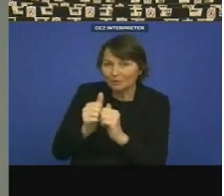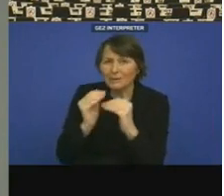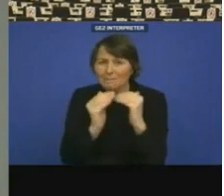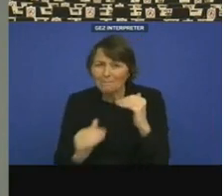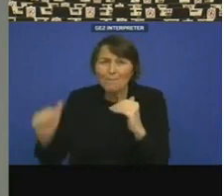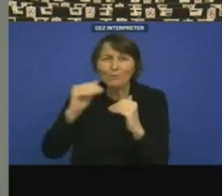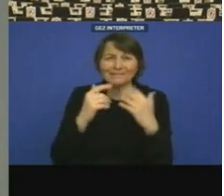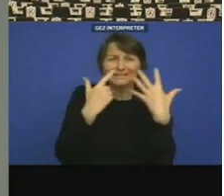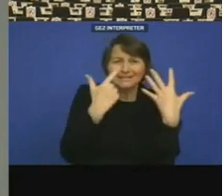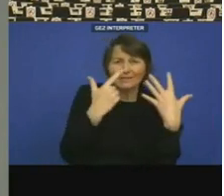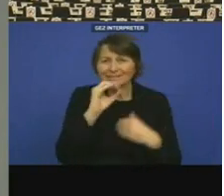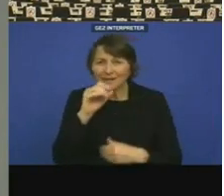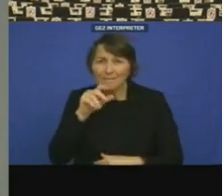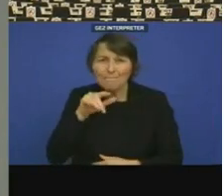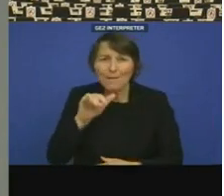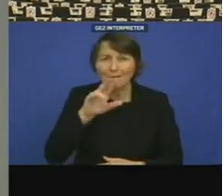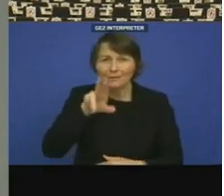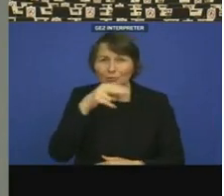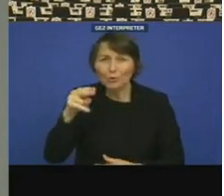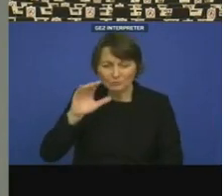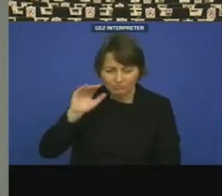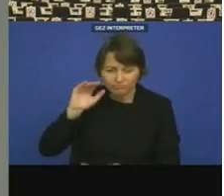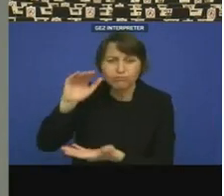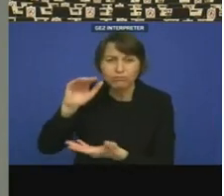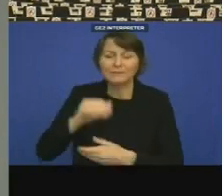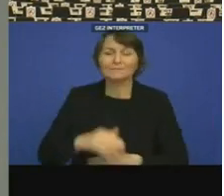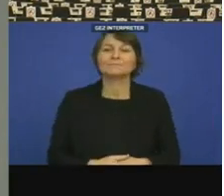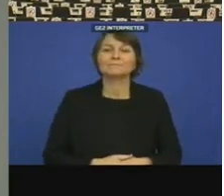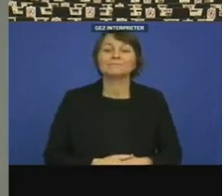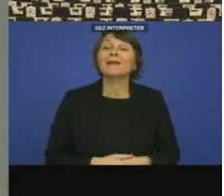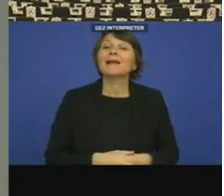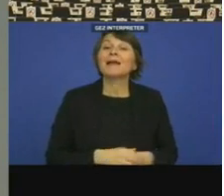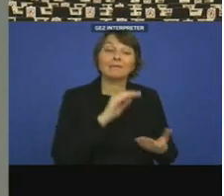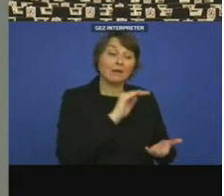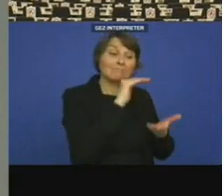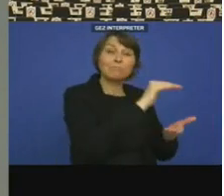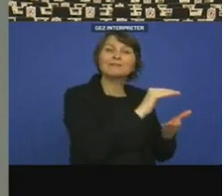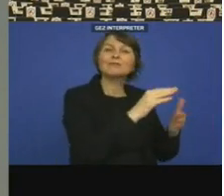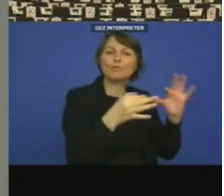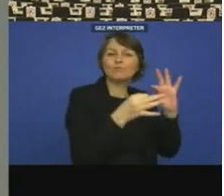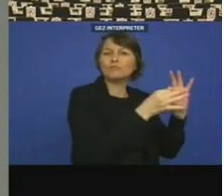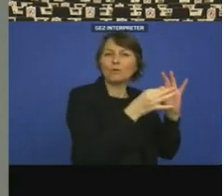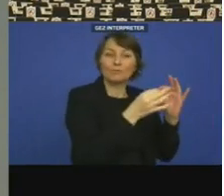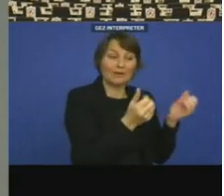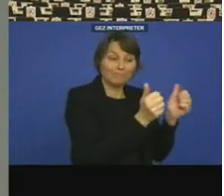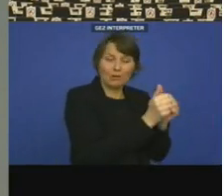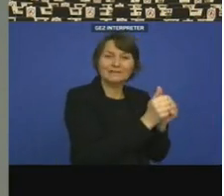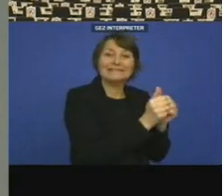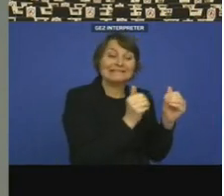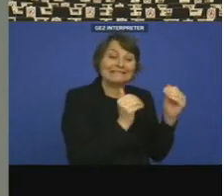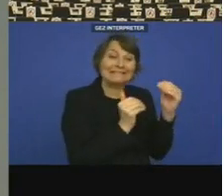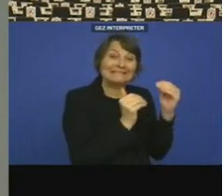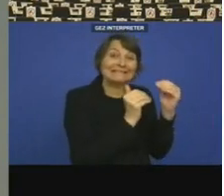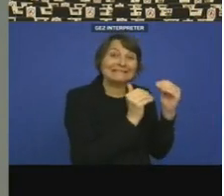euros. In addition, the budget for cooperation partnerships is moving closer to the 40 million